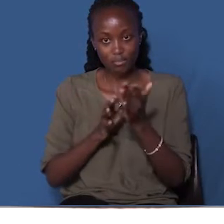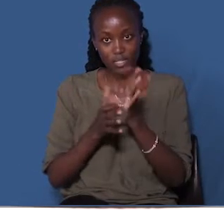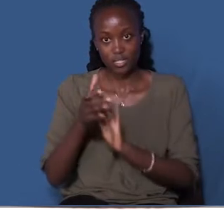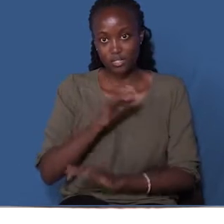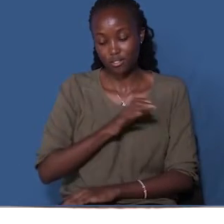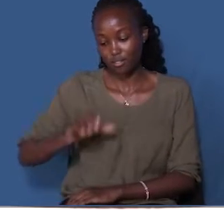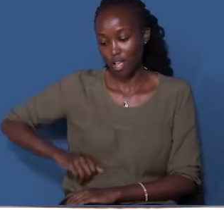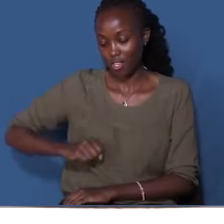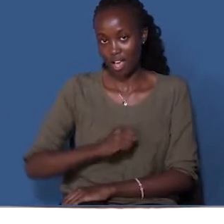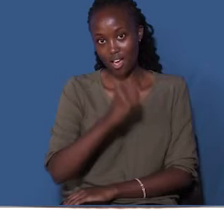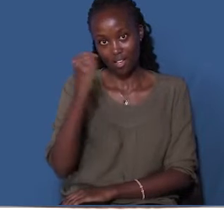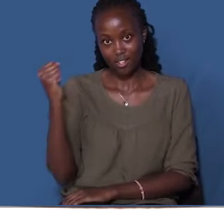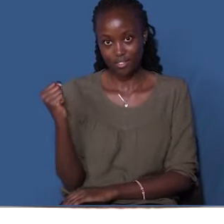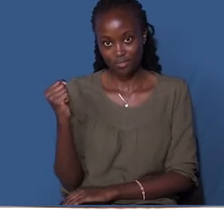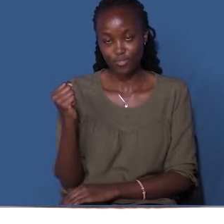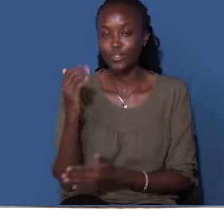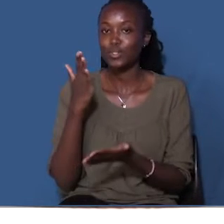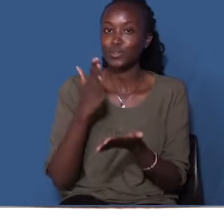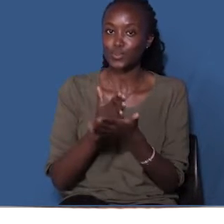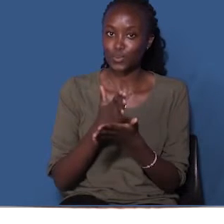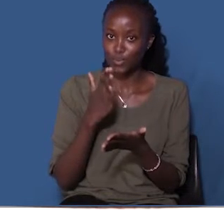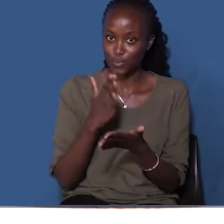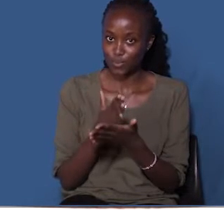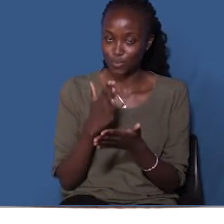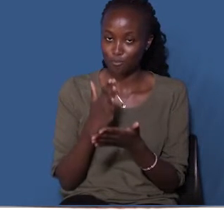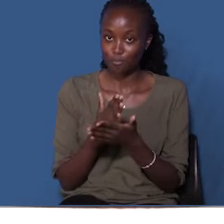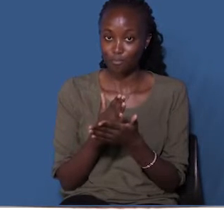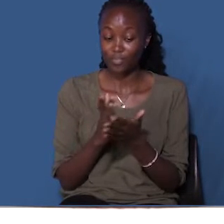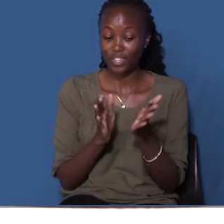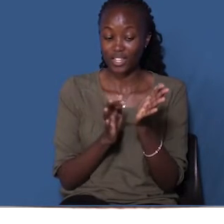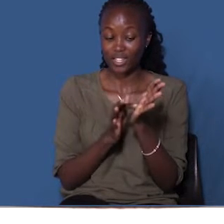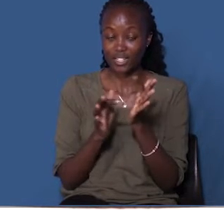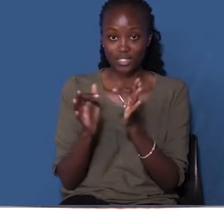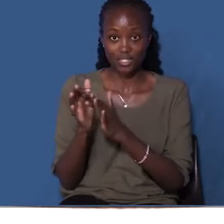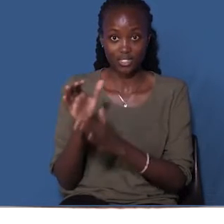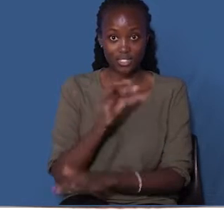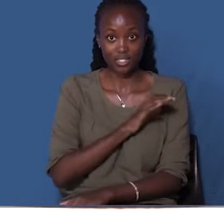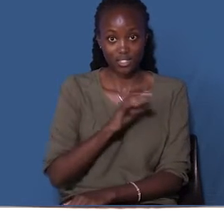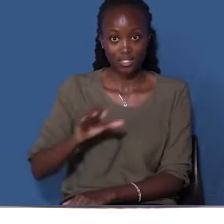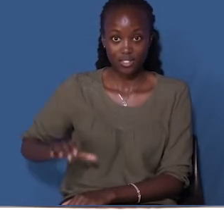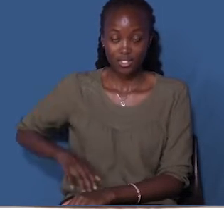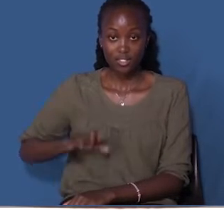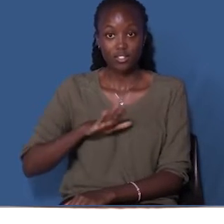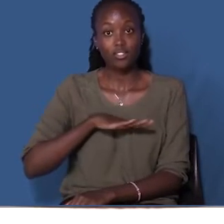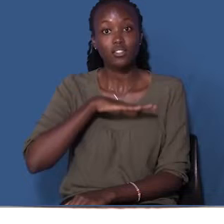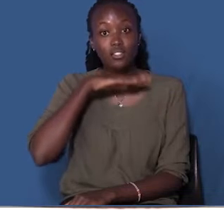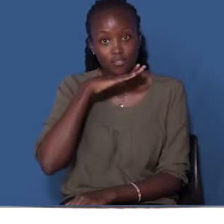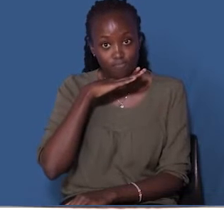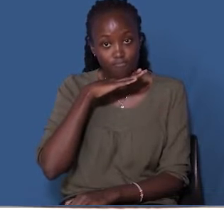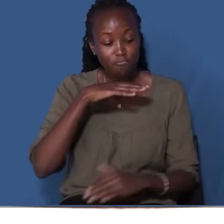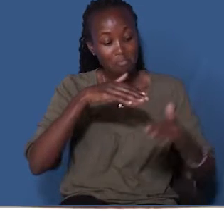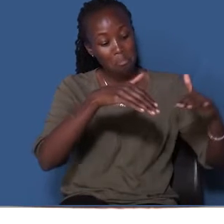the dead. It is interesting that Christ died, was